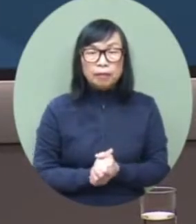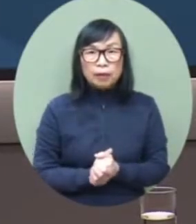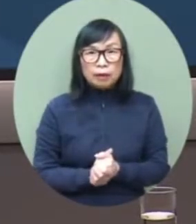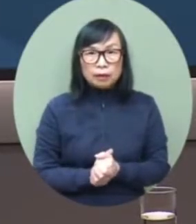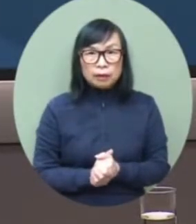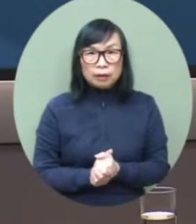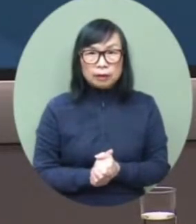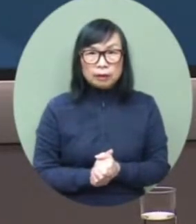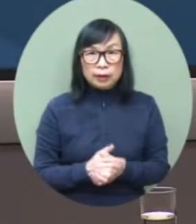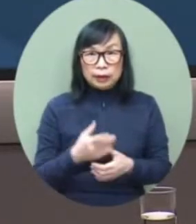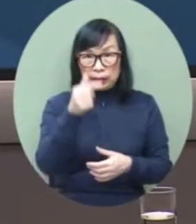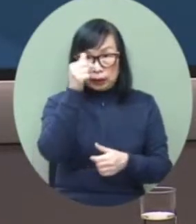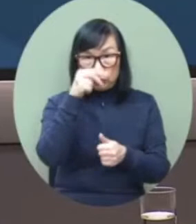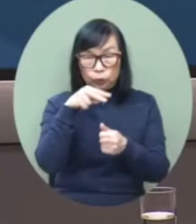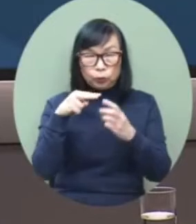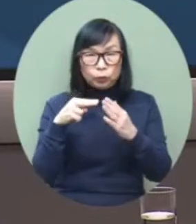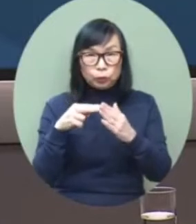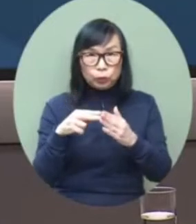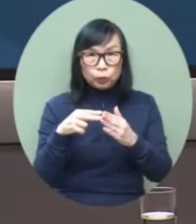are really saddened.